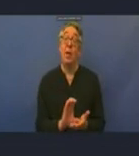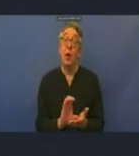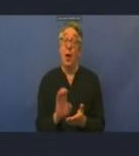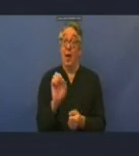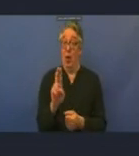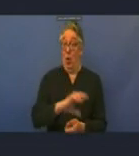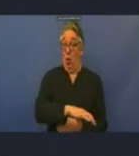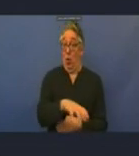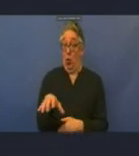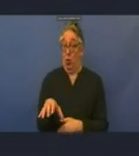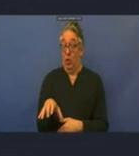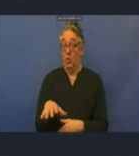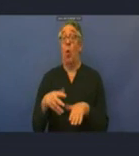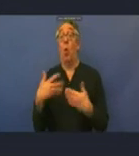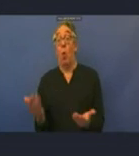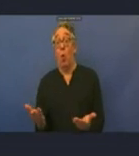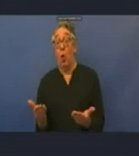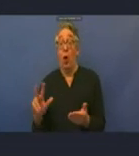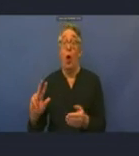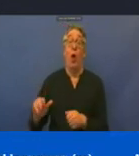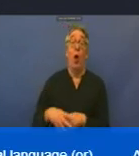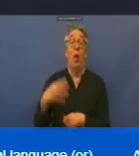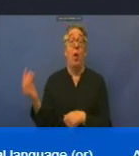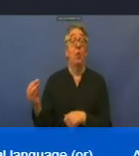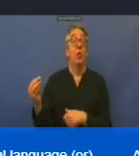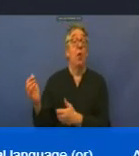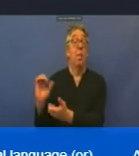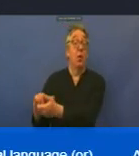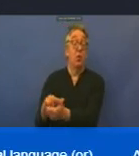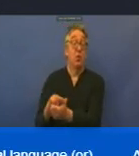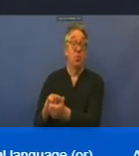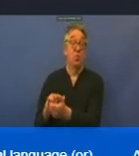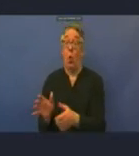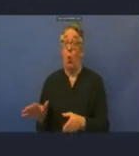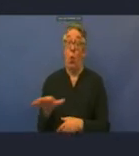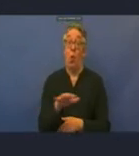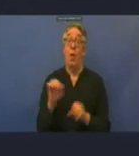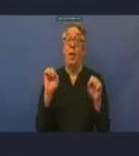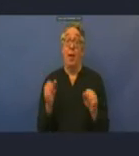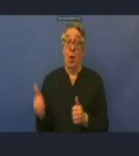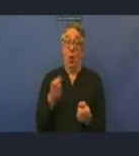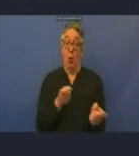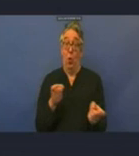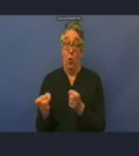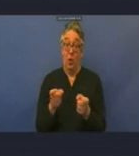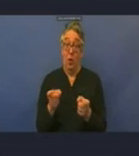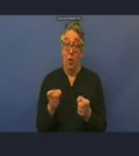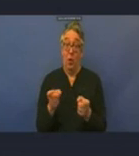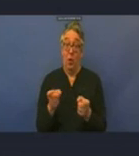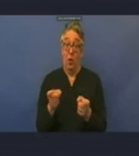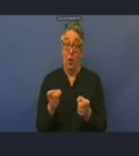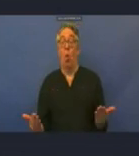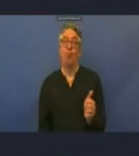can all participate either as coordinator or as partner. If they bring added value to the